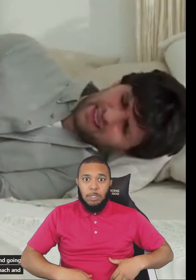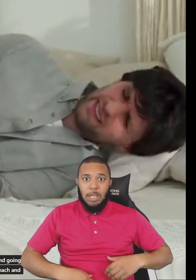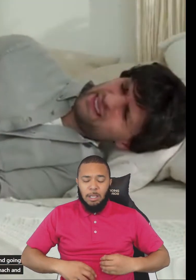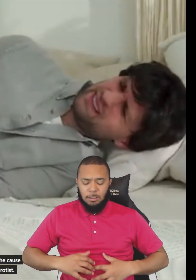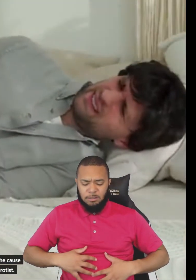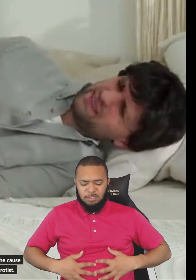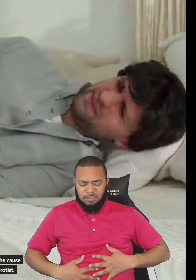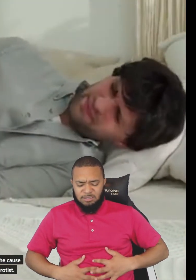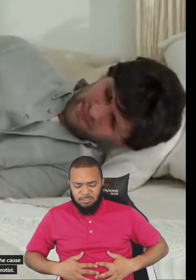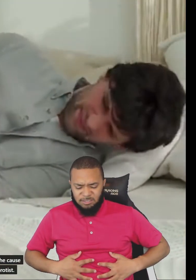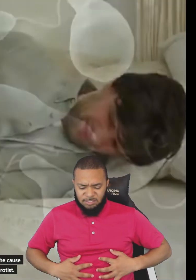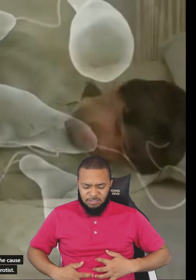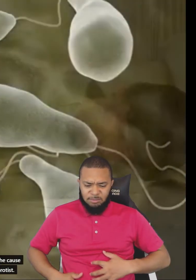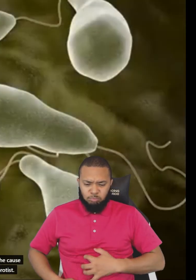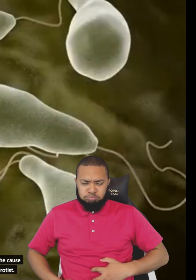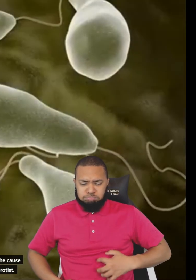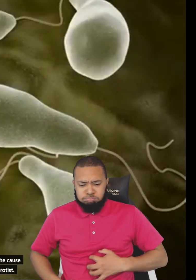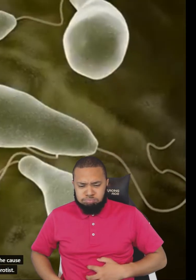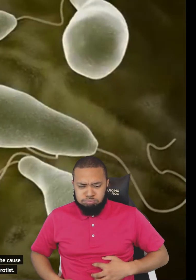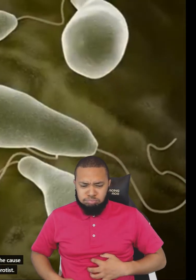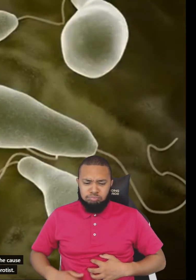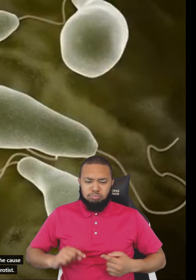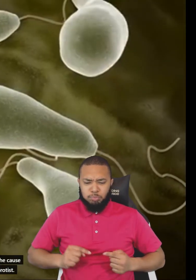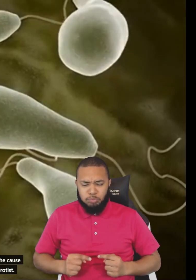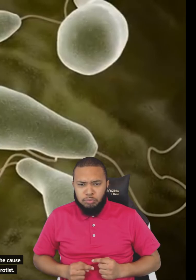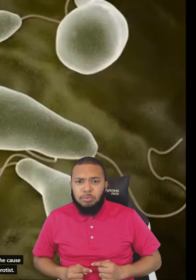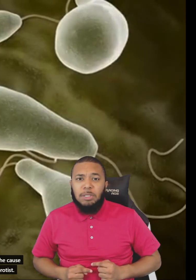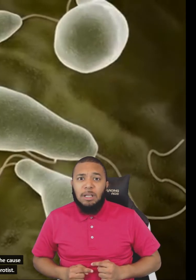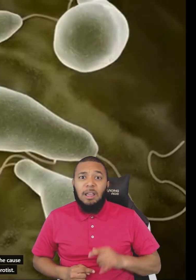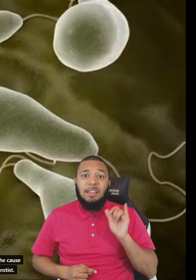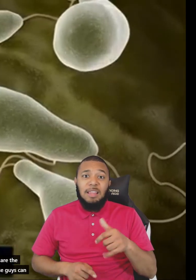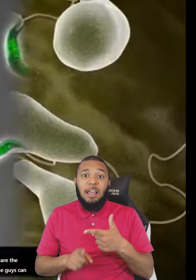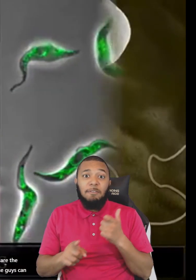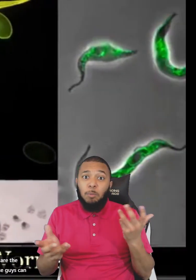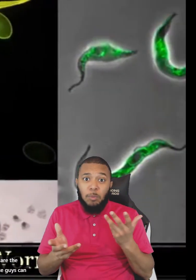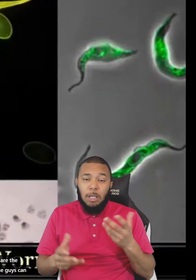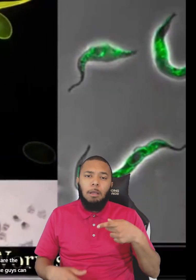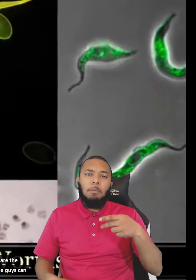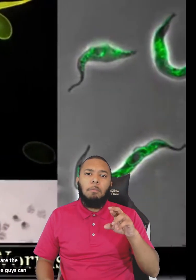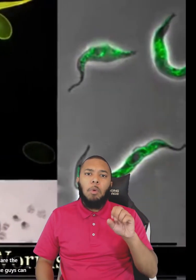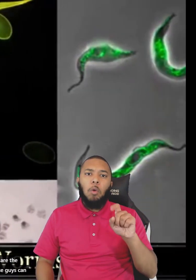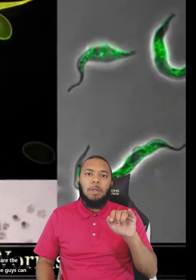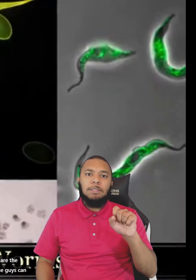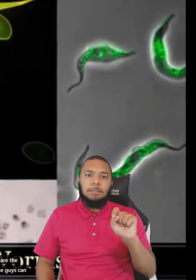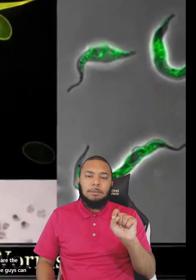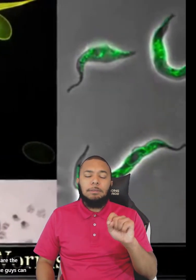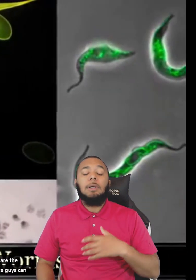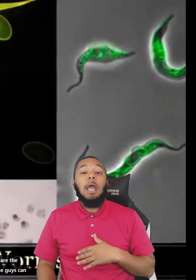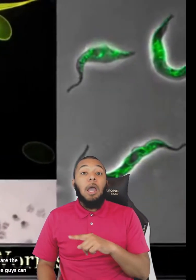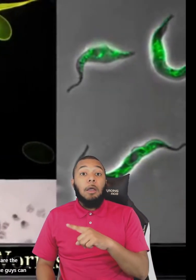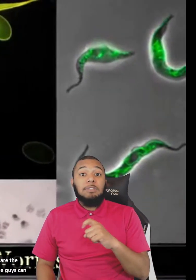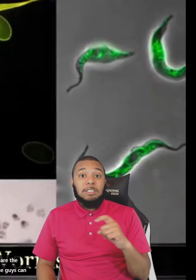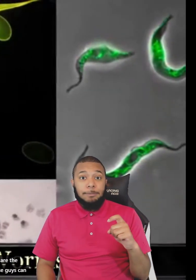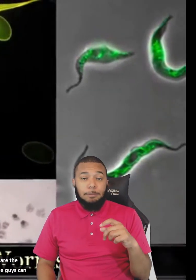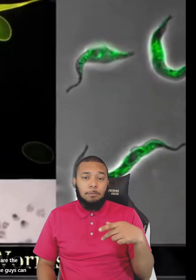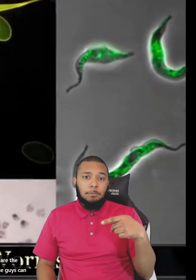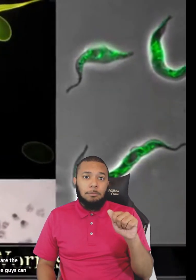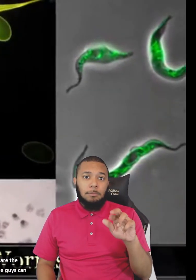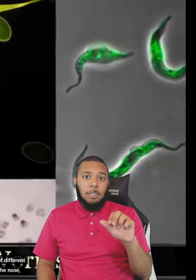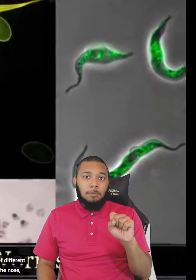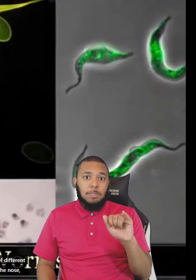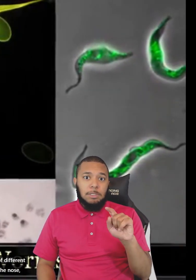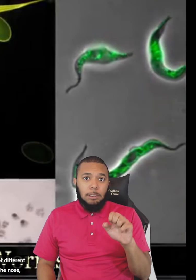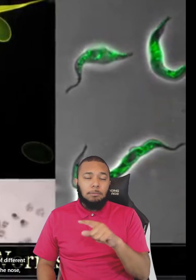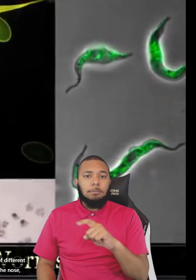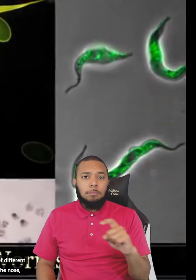upset stomach and that sort of thing. Usually the cause of that is going to be a protist. And then parasitic worms are the last group of pathogens. These guys